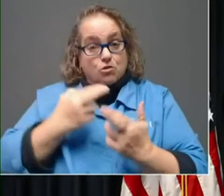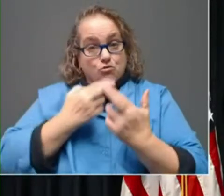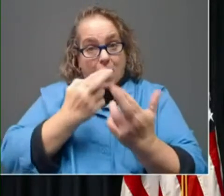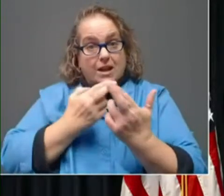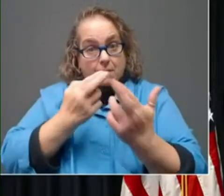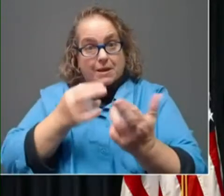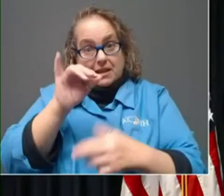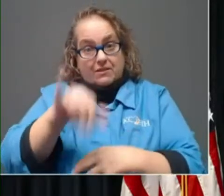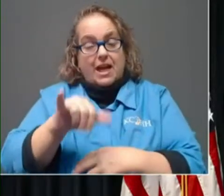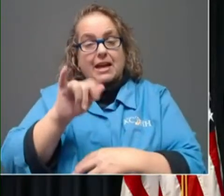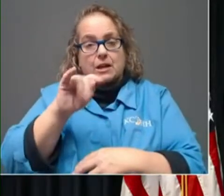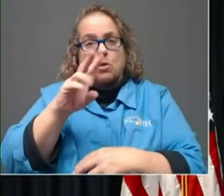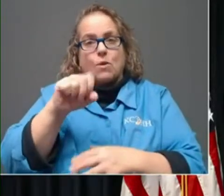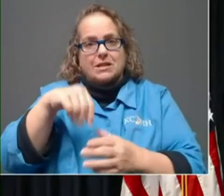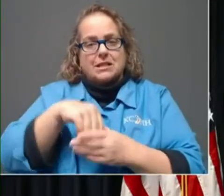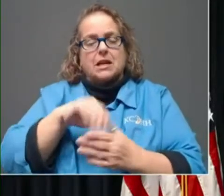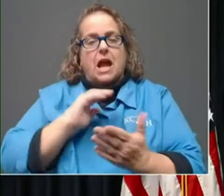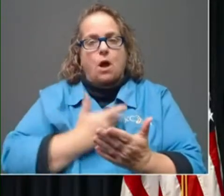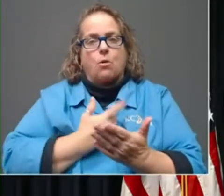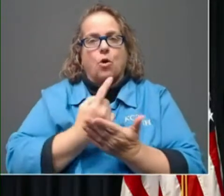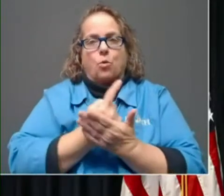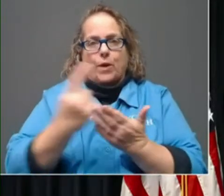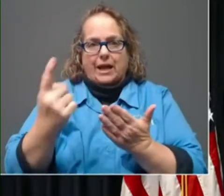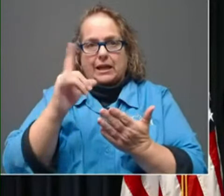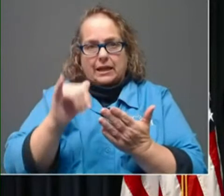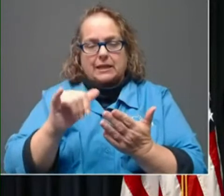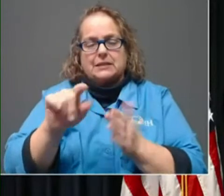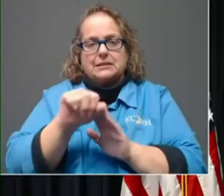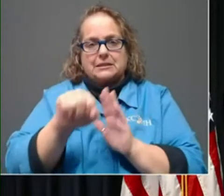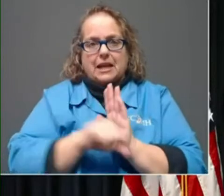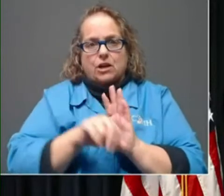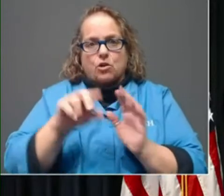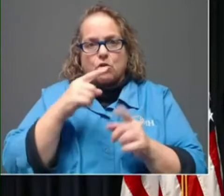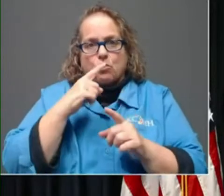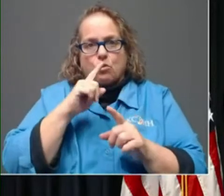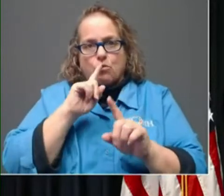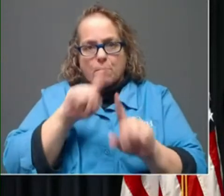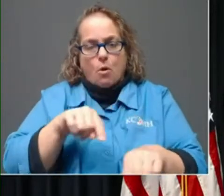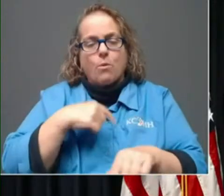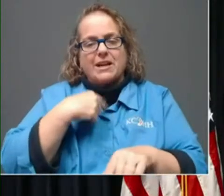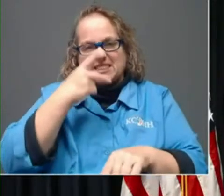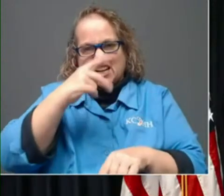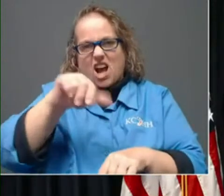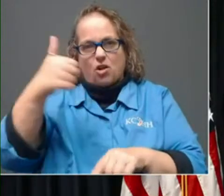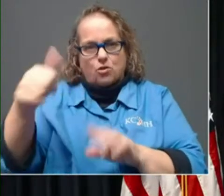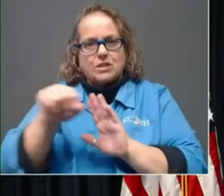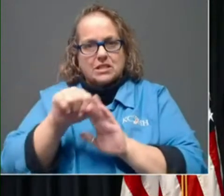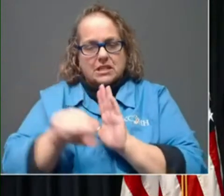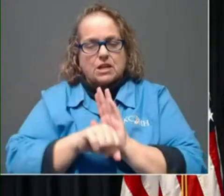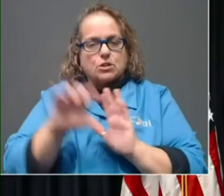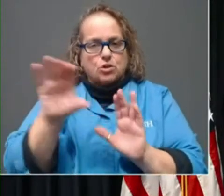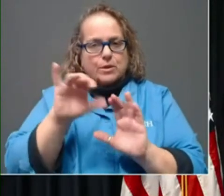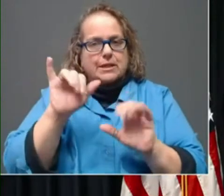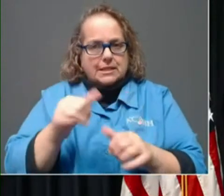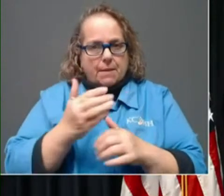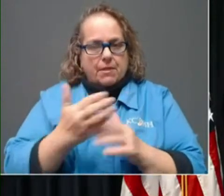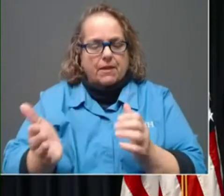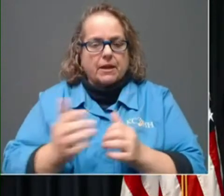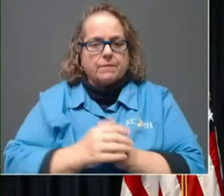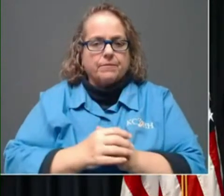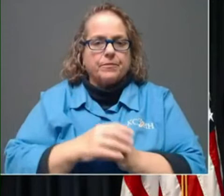state, our weekly state report. We see other states moving in this direction as well. Shelby Smithson